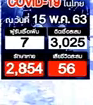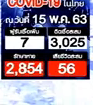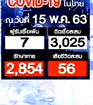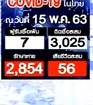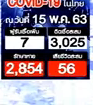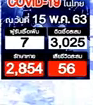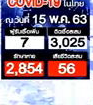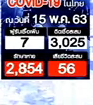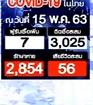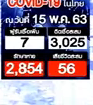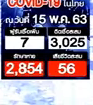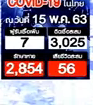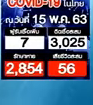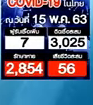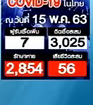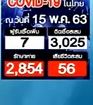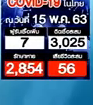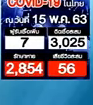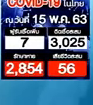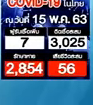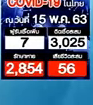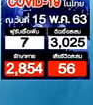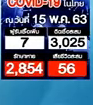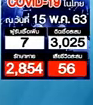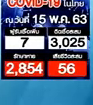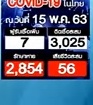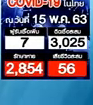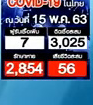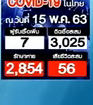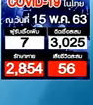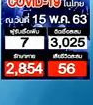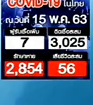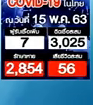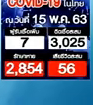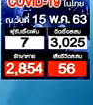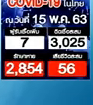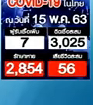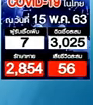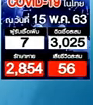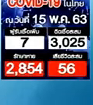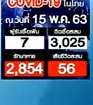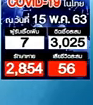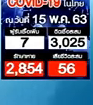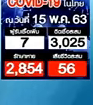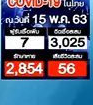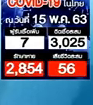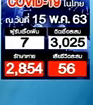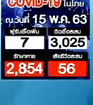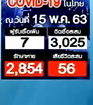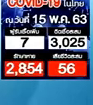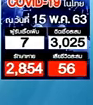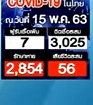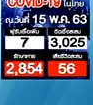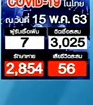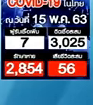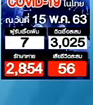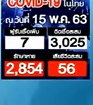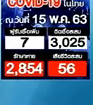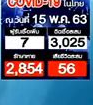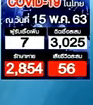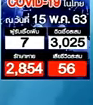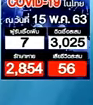of infections. The application was developed by the Ministry of Digital Economy and Society and will be administered by